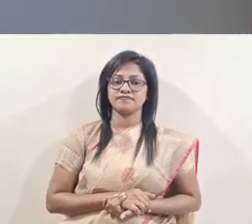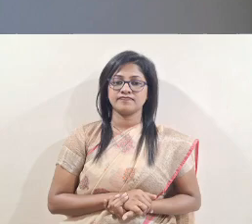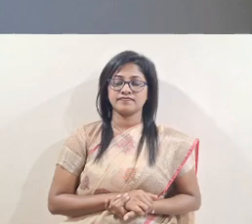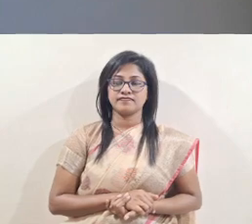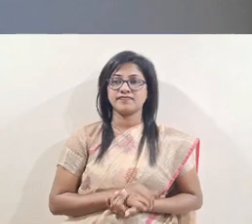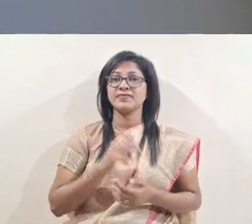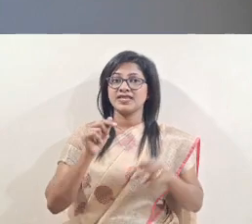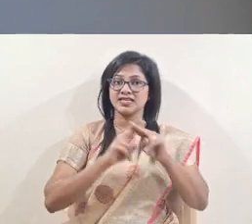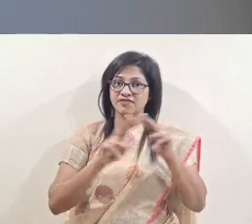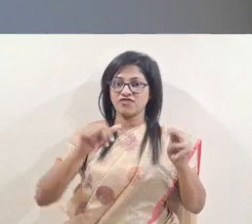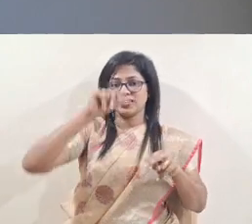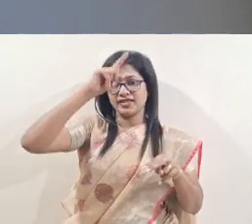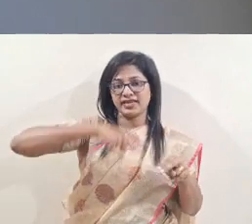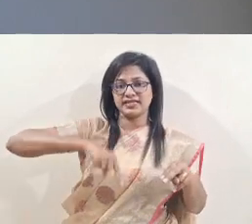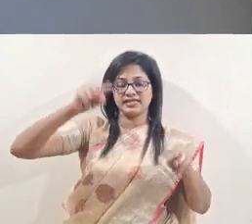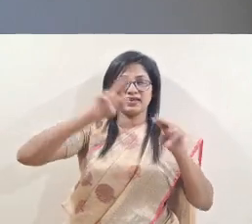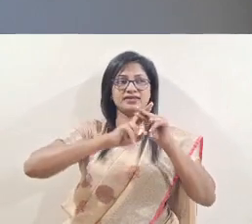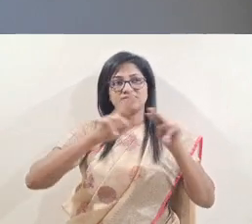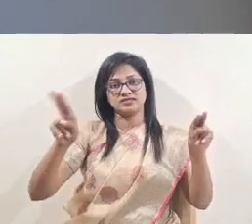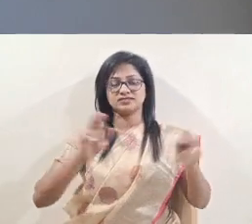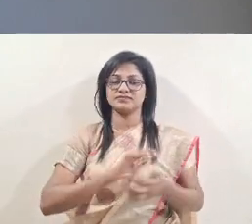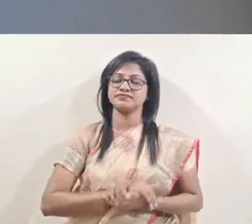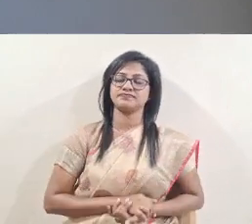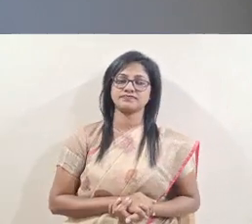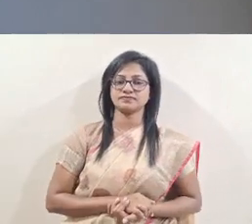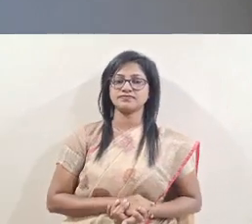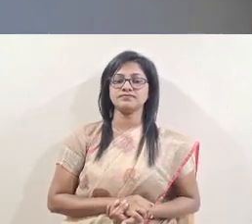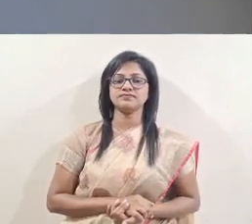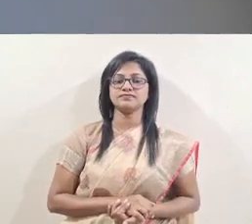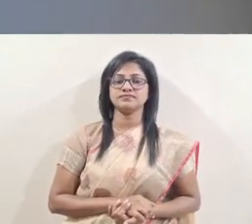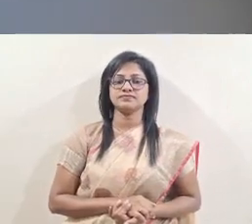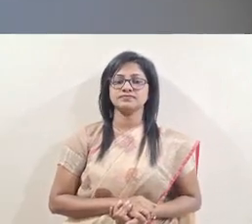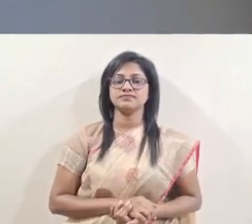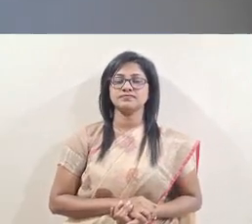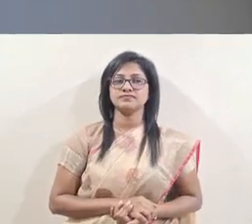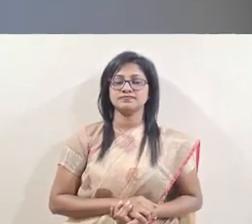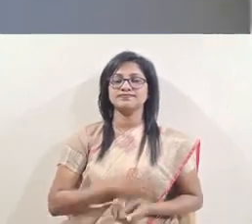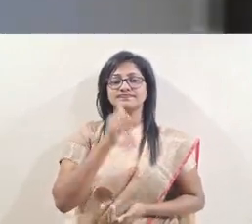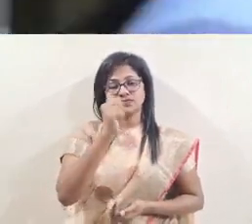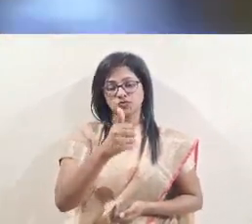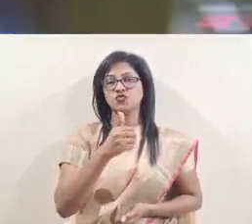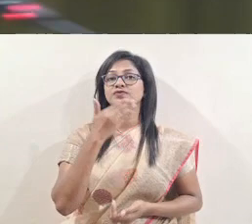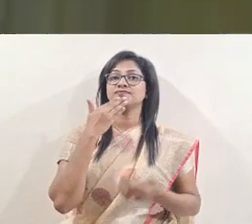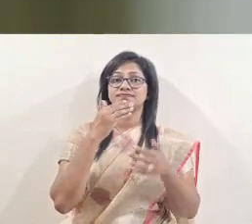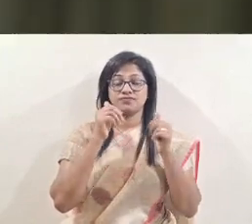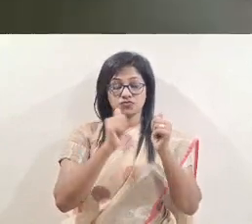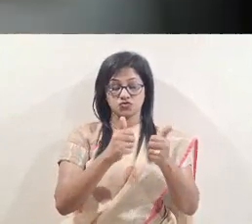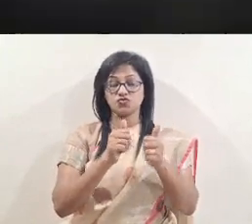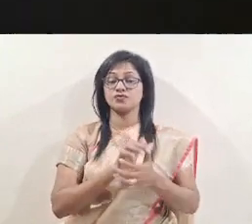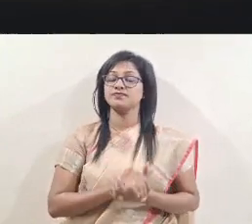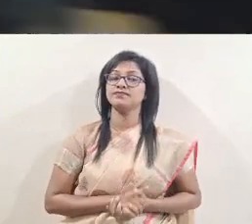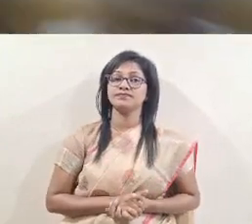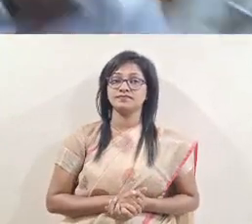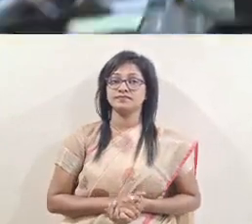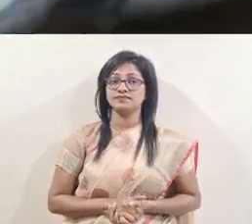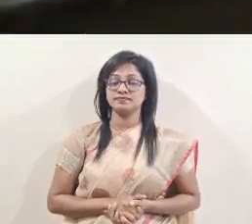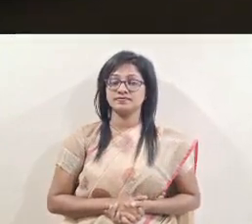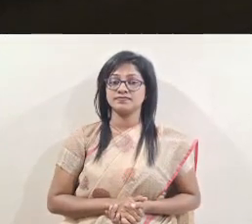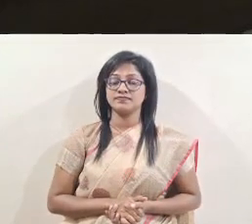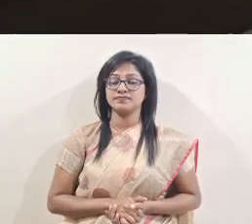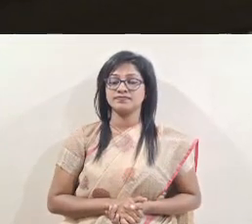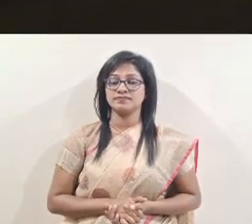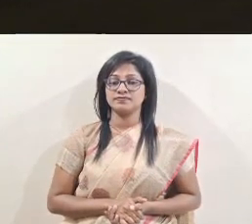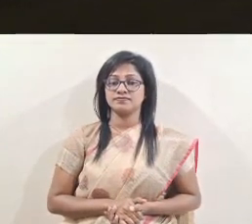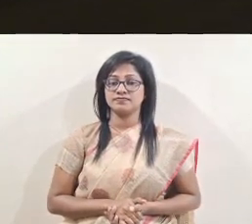pan-India survey. Okay. Yeah. Okay, now, good. Very good. You have